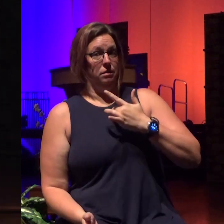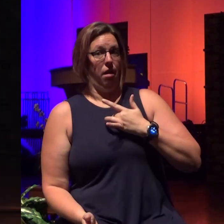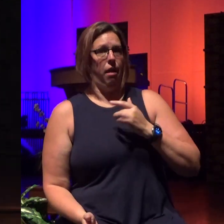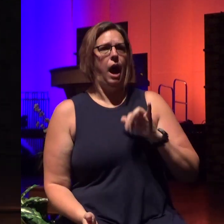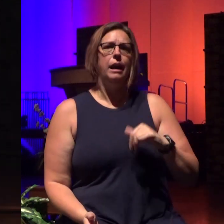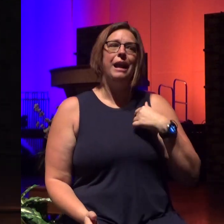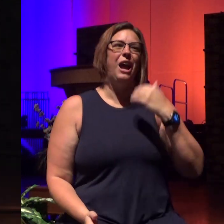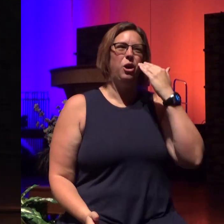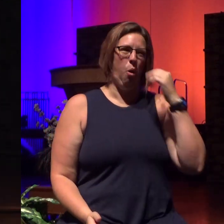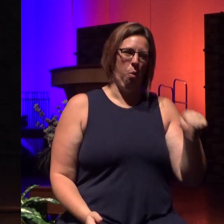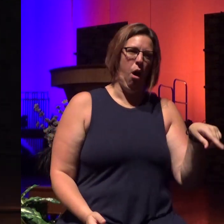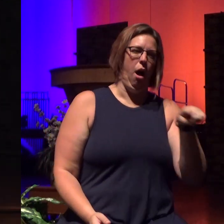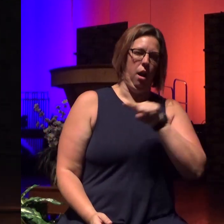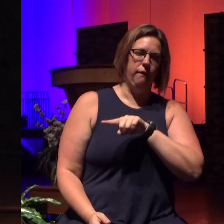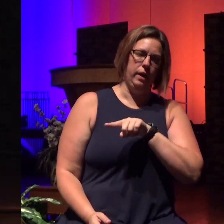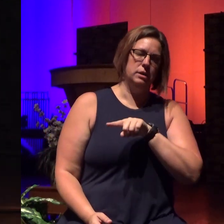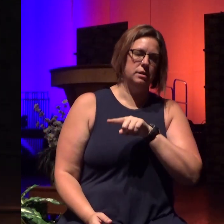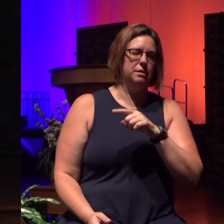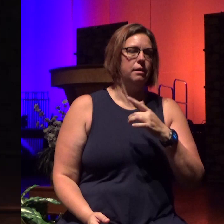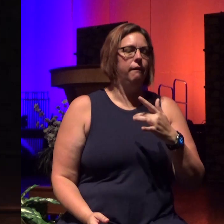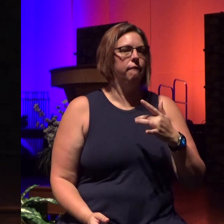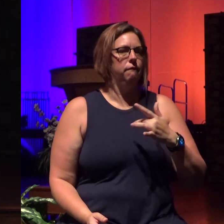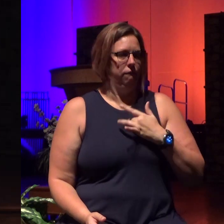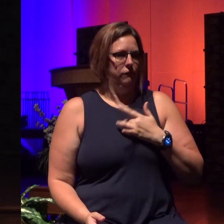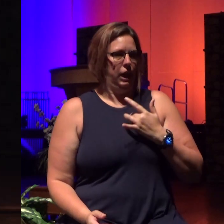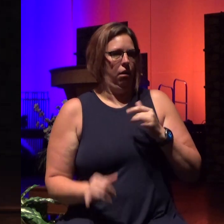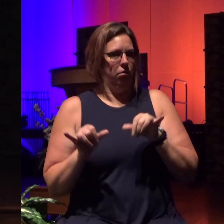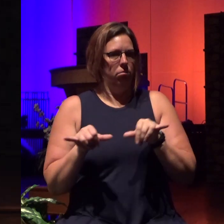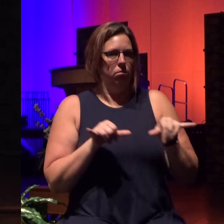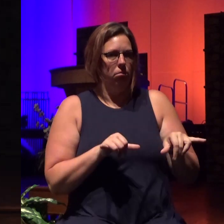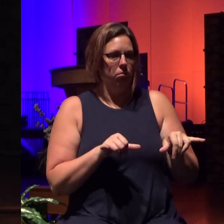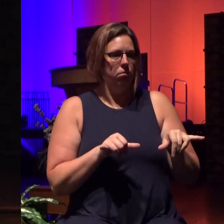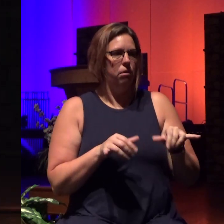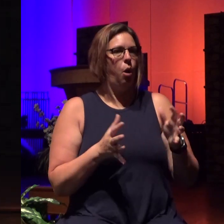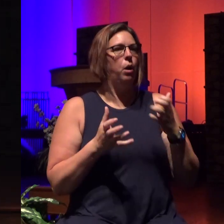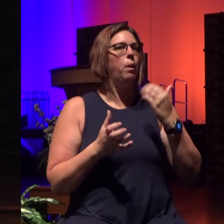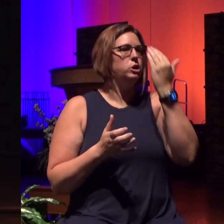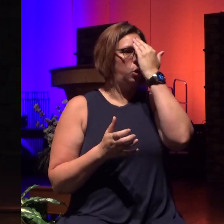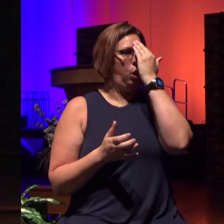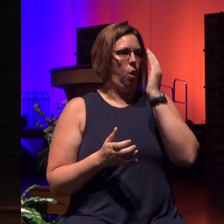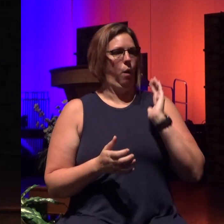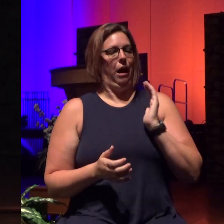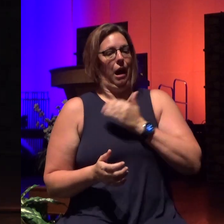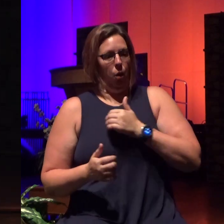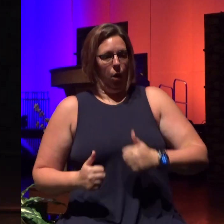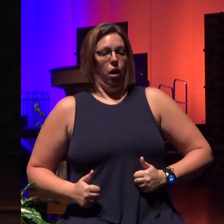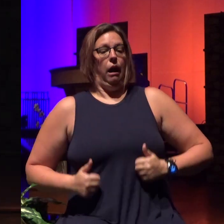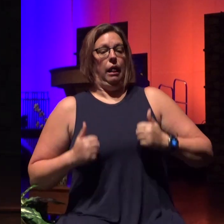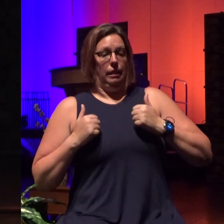some degree or another, feel that way, that we want to know that our life has made a